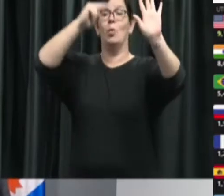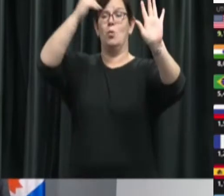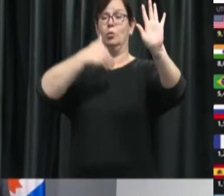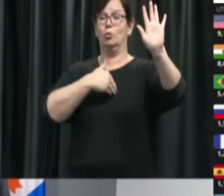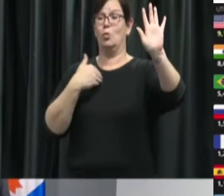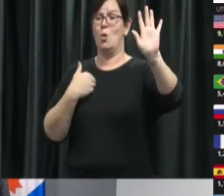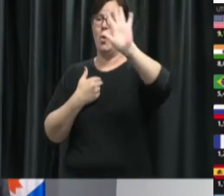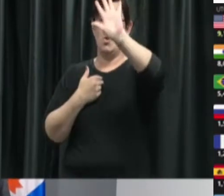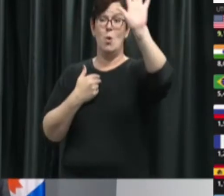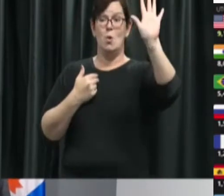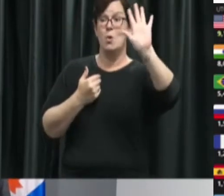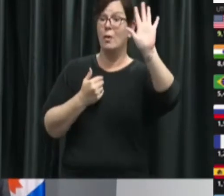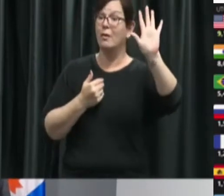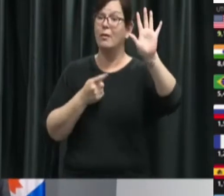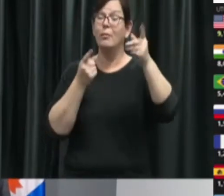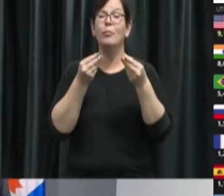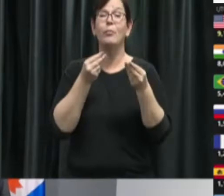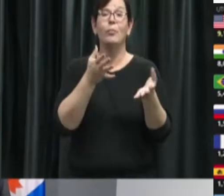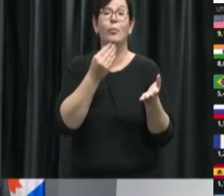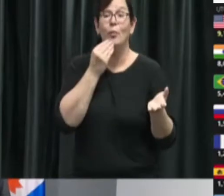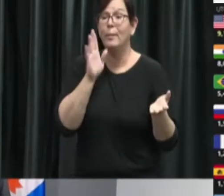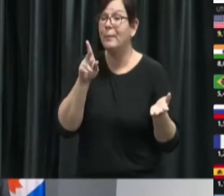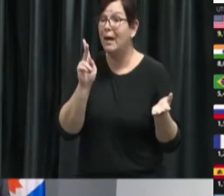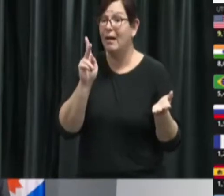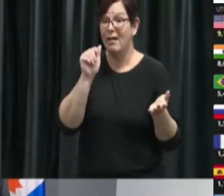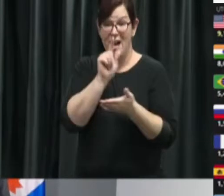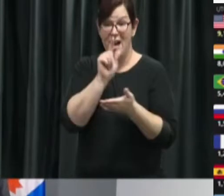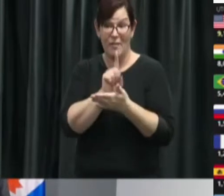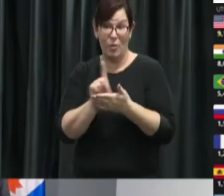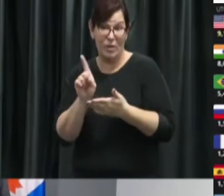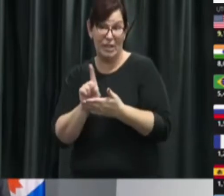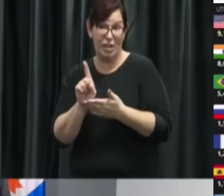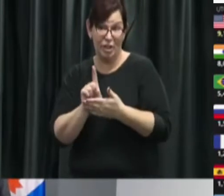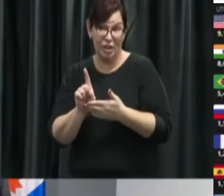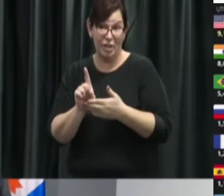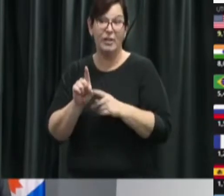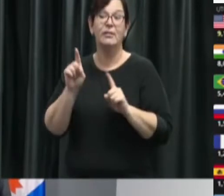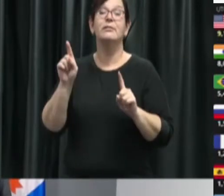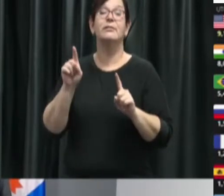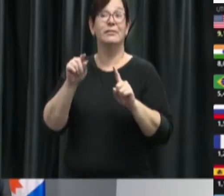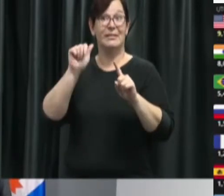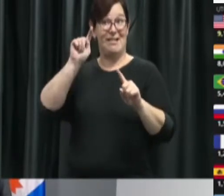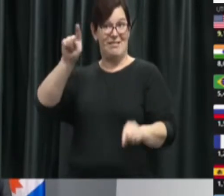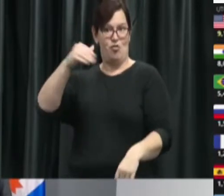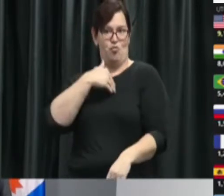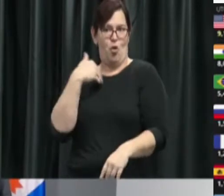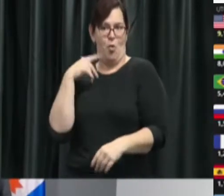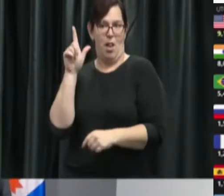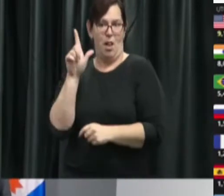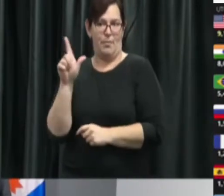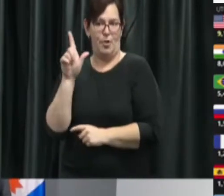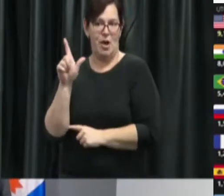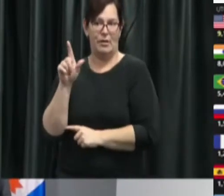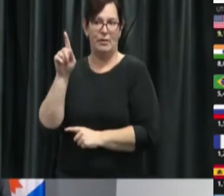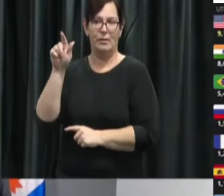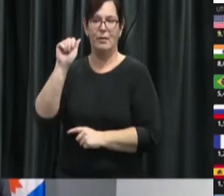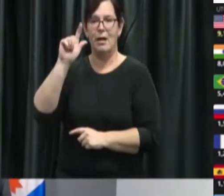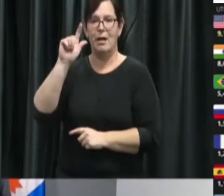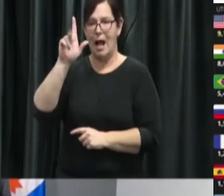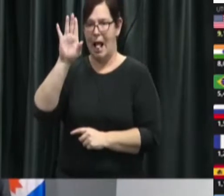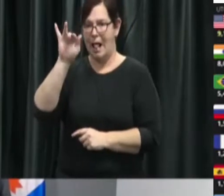and that offers food bank service weekly from Toronto Public Library branches at Albion and Jane Shepherd. The city is now working with North